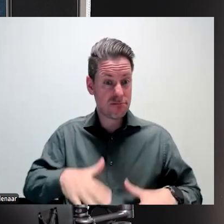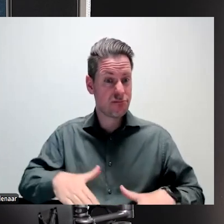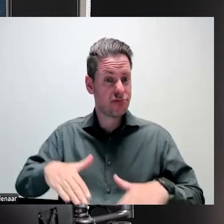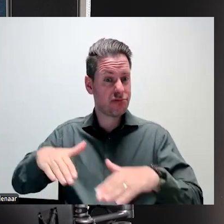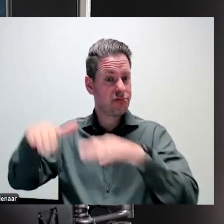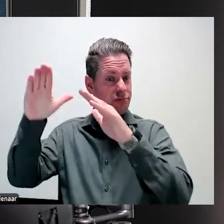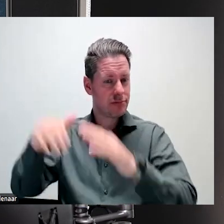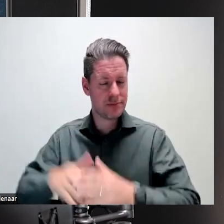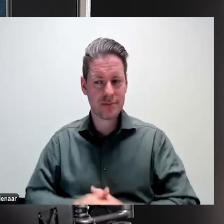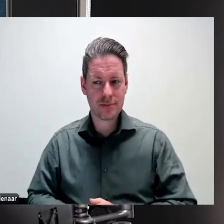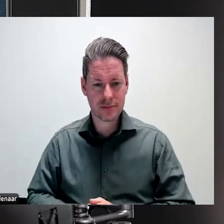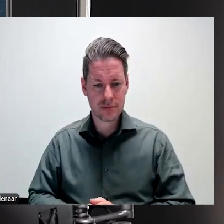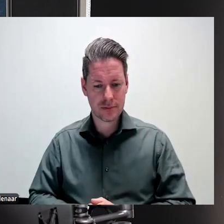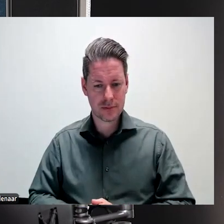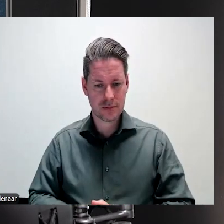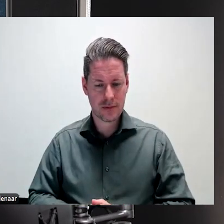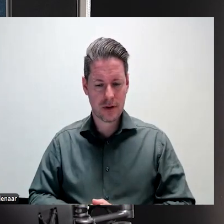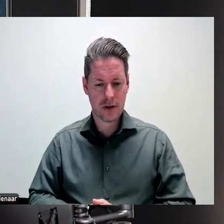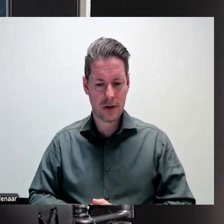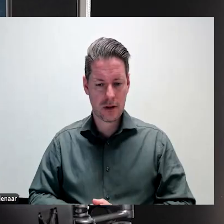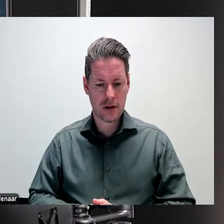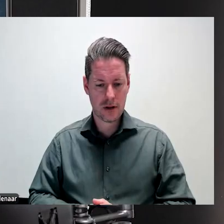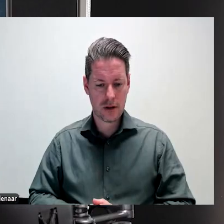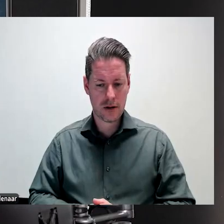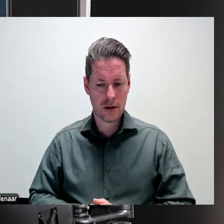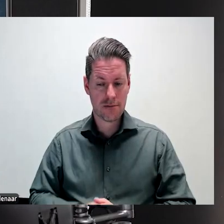Yeah, unfortunately, his father died, and then